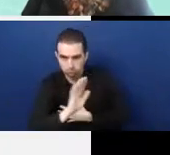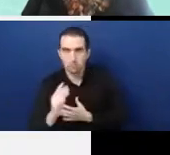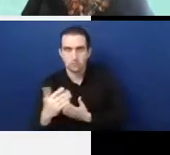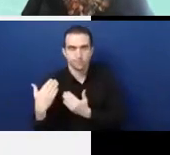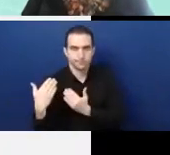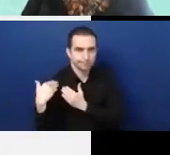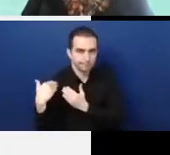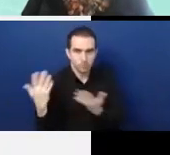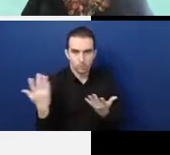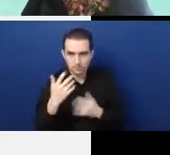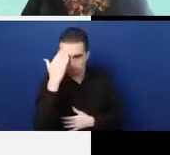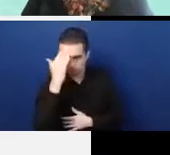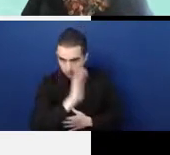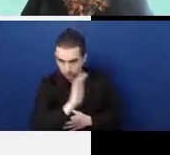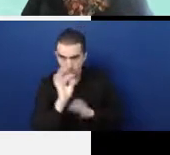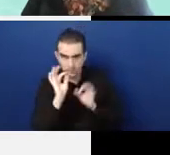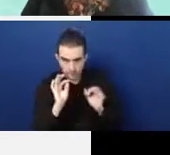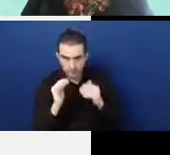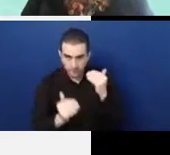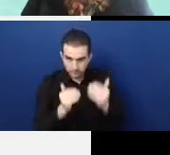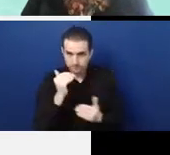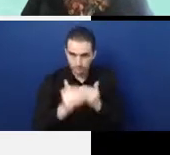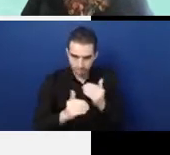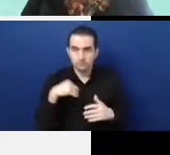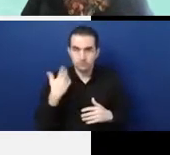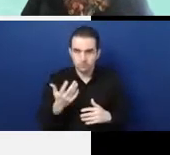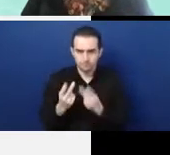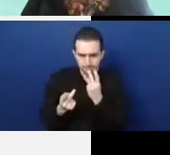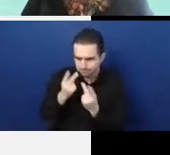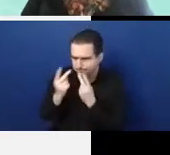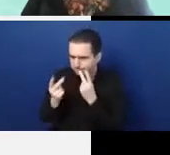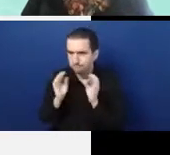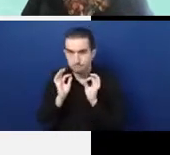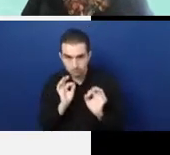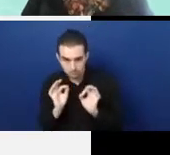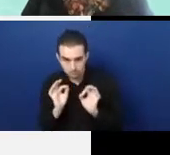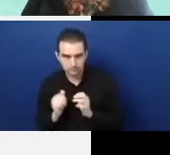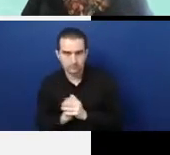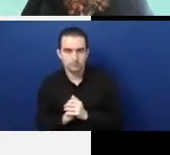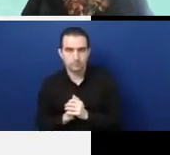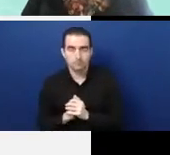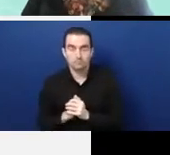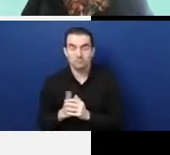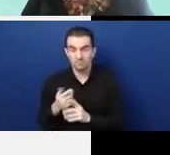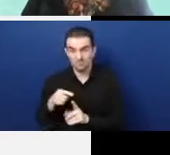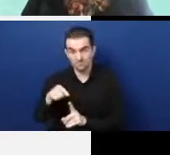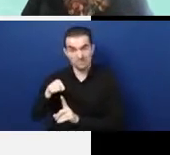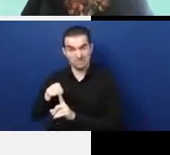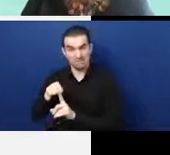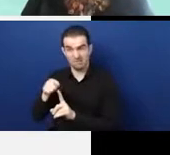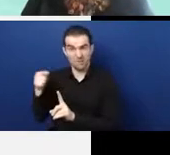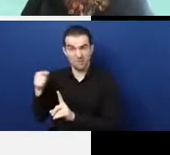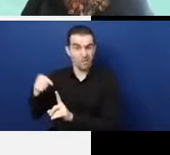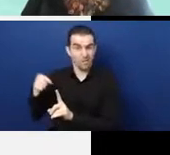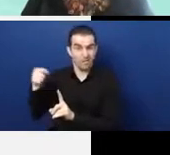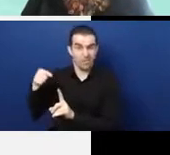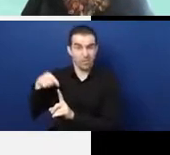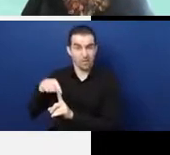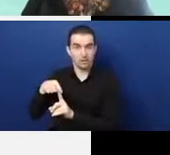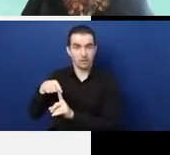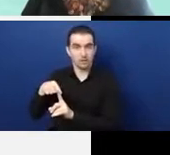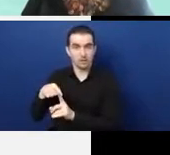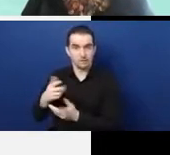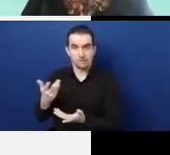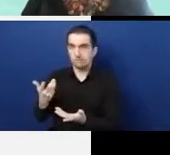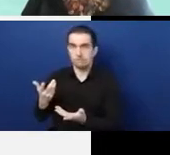ask the organization ourselves to air out those issues that are affecting them. So they have to ensure that